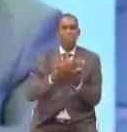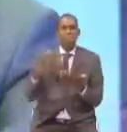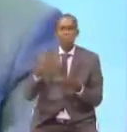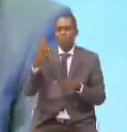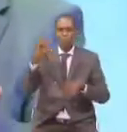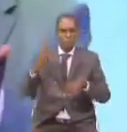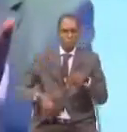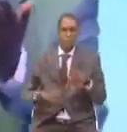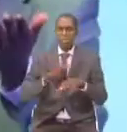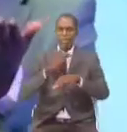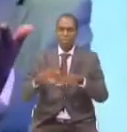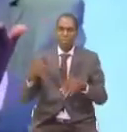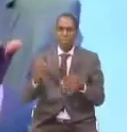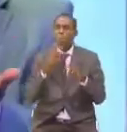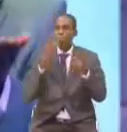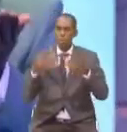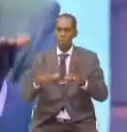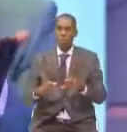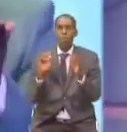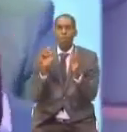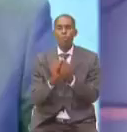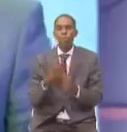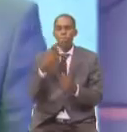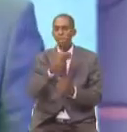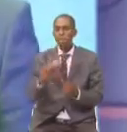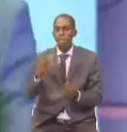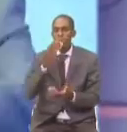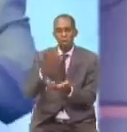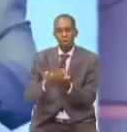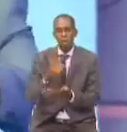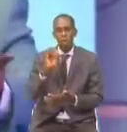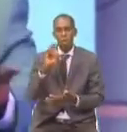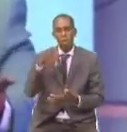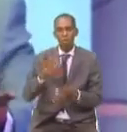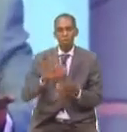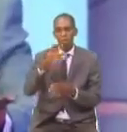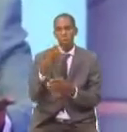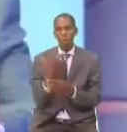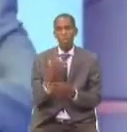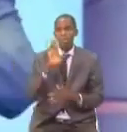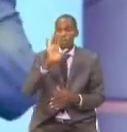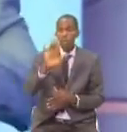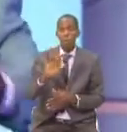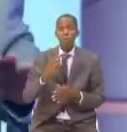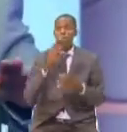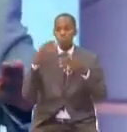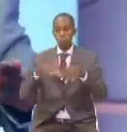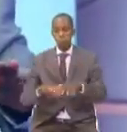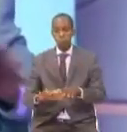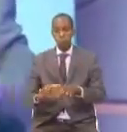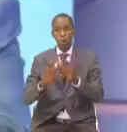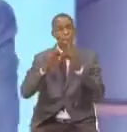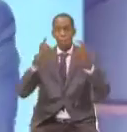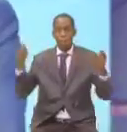empty the ocean with a glass, a cup in your hand. Your ocean of sin, your well